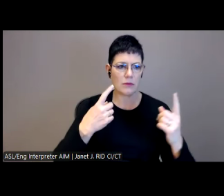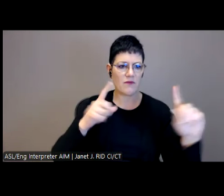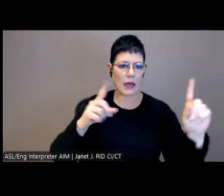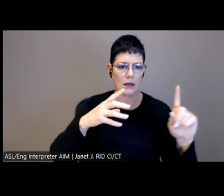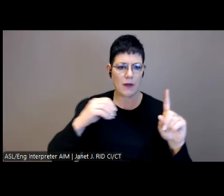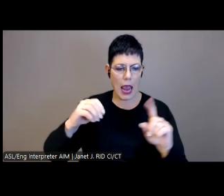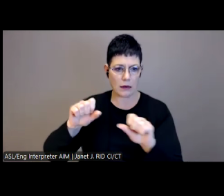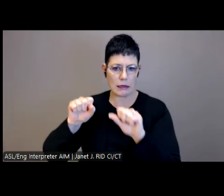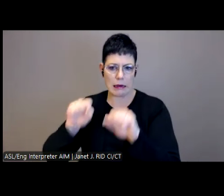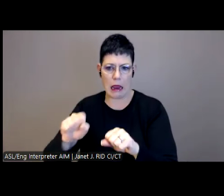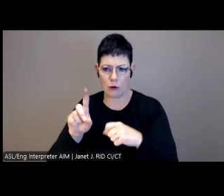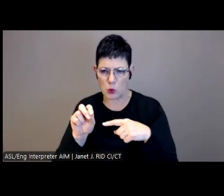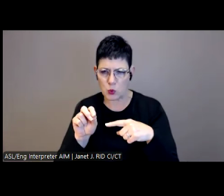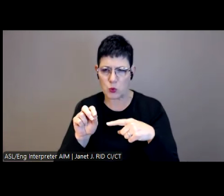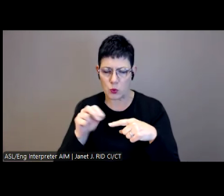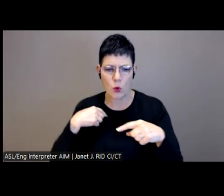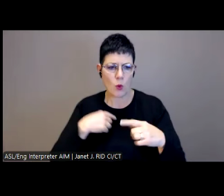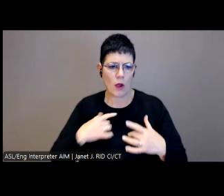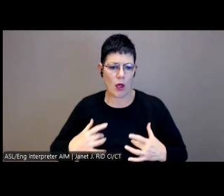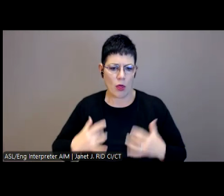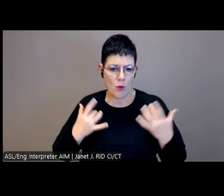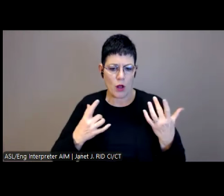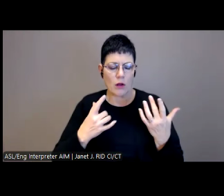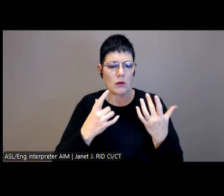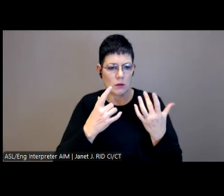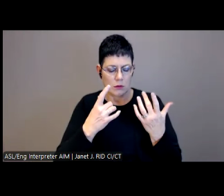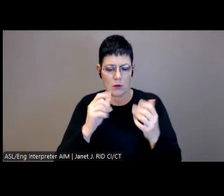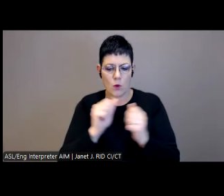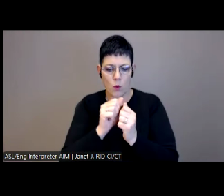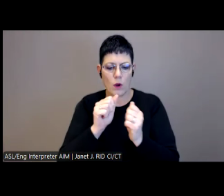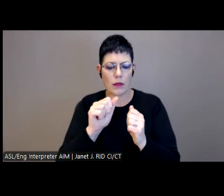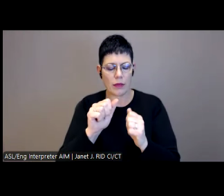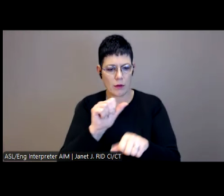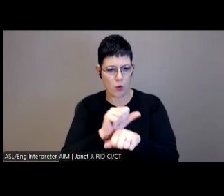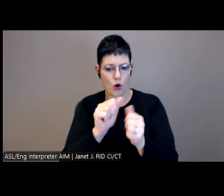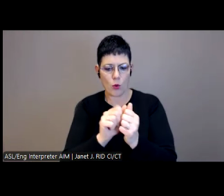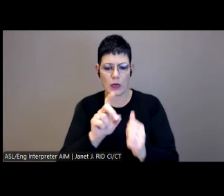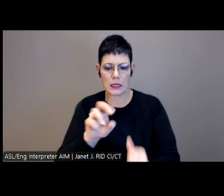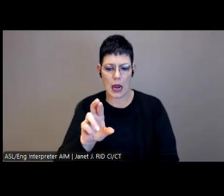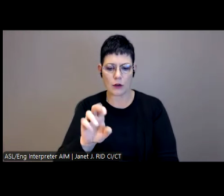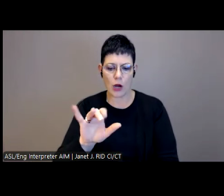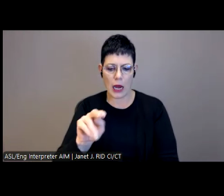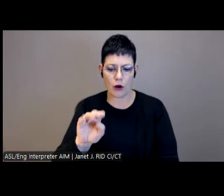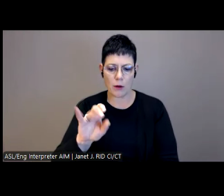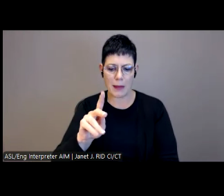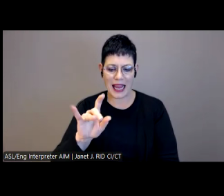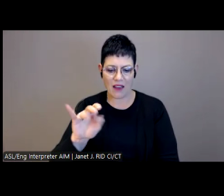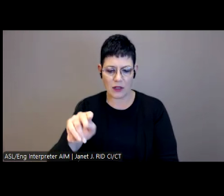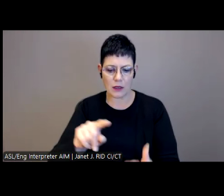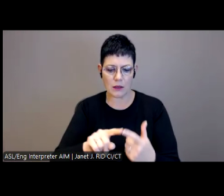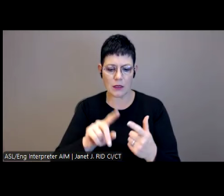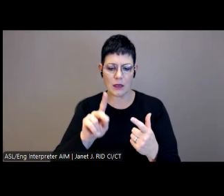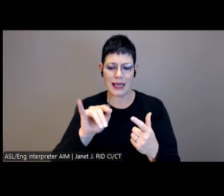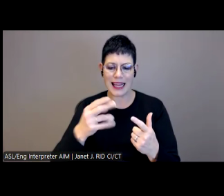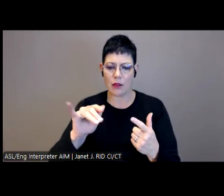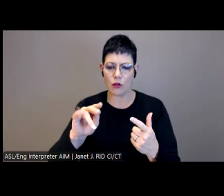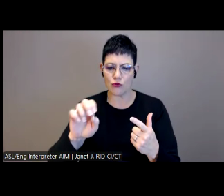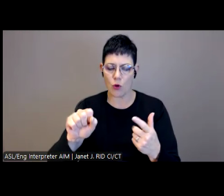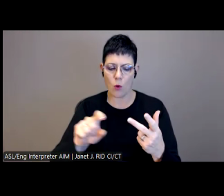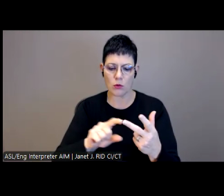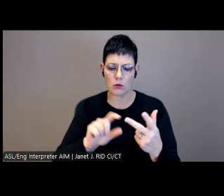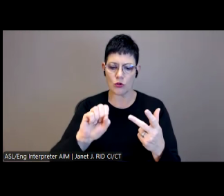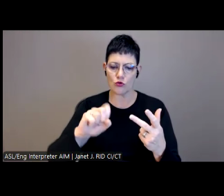We are so pleased to have worked with Dr. Erin McGaffigan, Keith Jones, and Sophia Weber to highlight